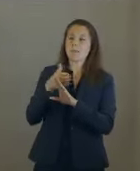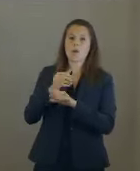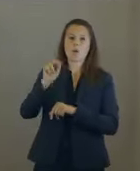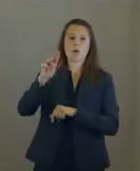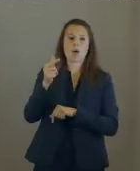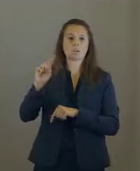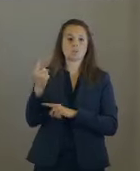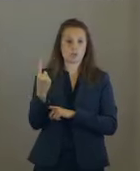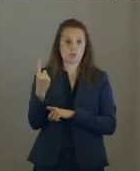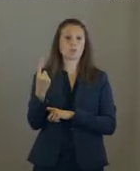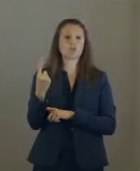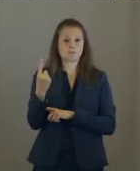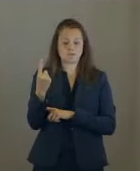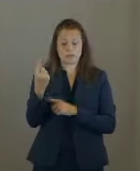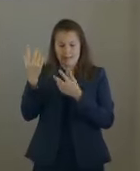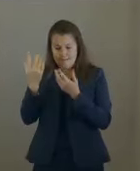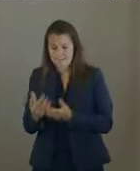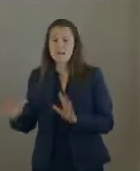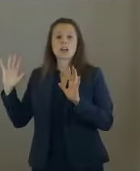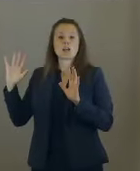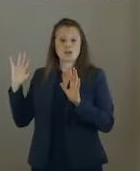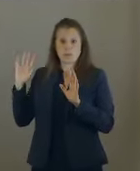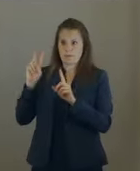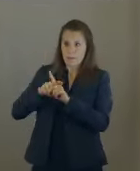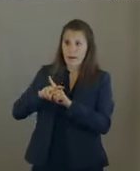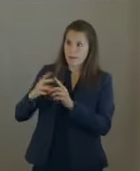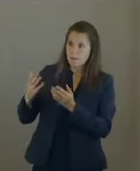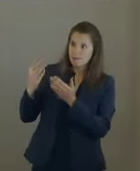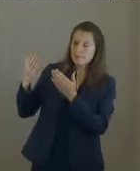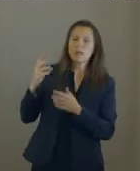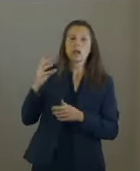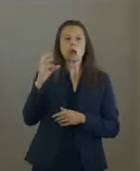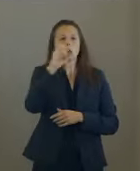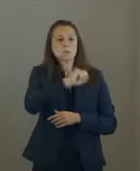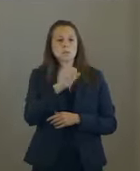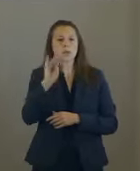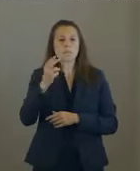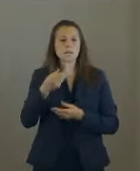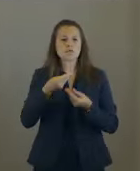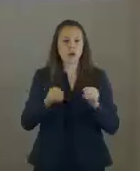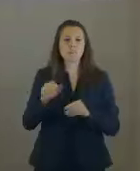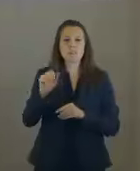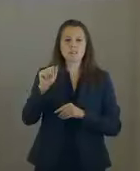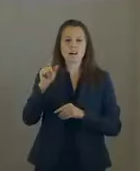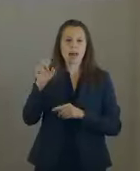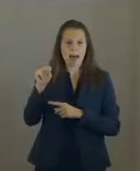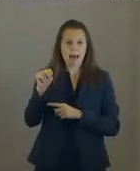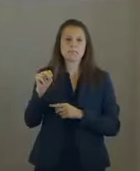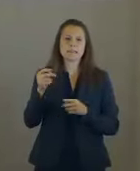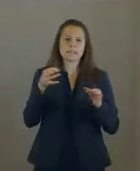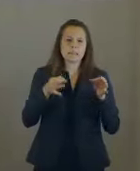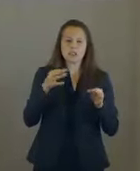of August. After that's done, and assuming that the Michigan Office of Administrative Hearing and Rules, which we submit